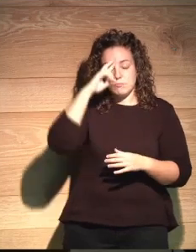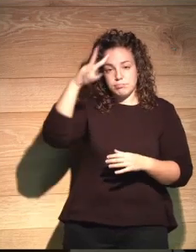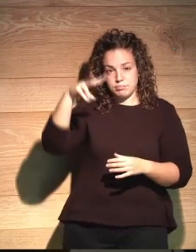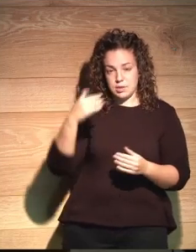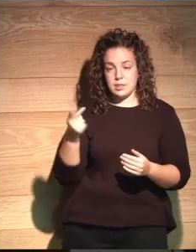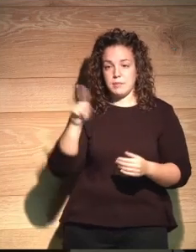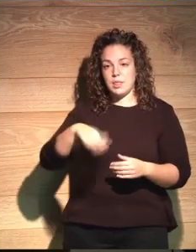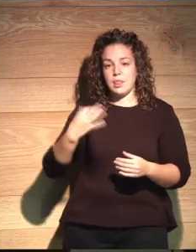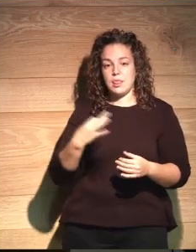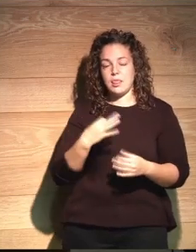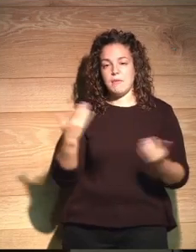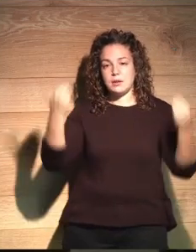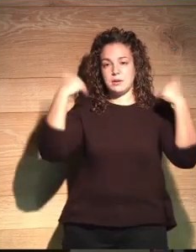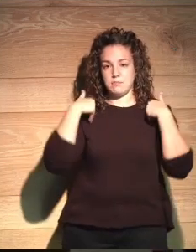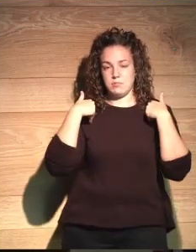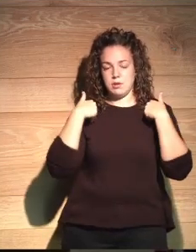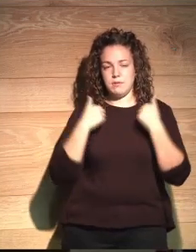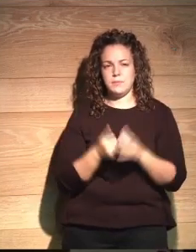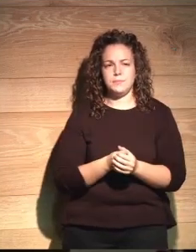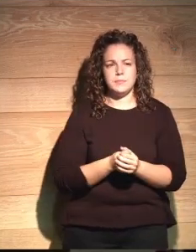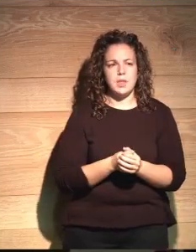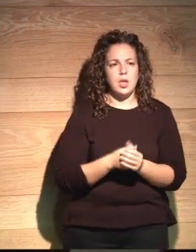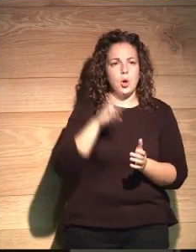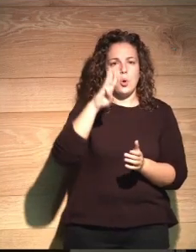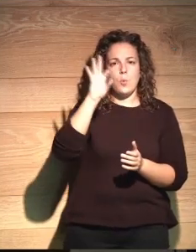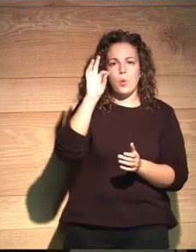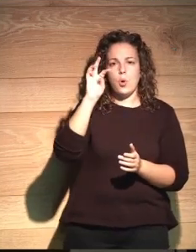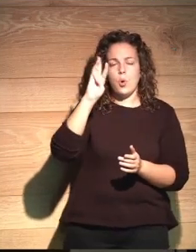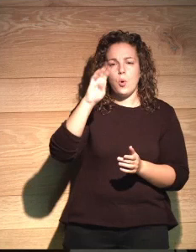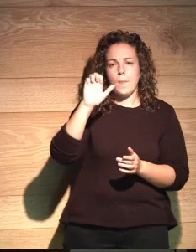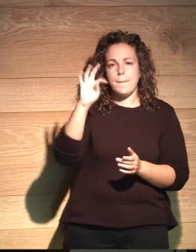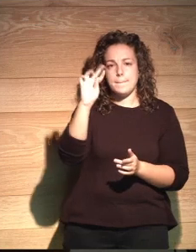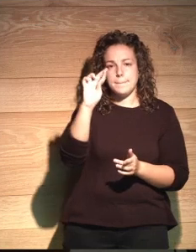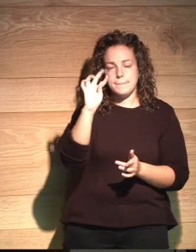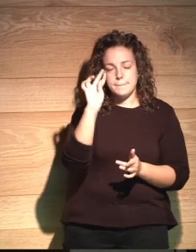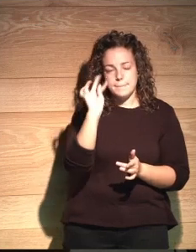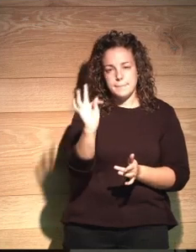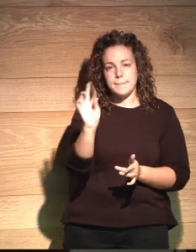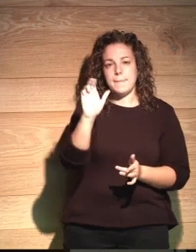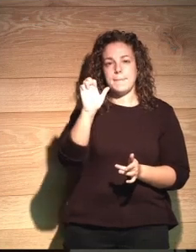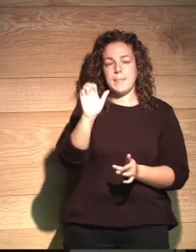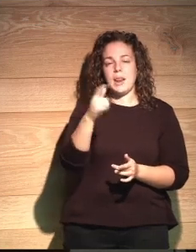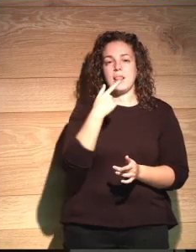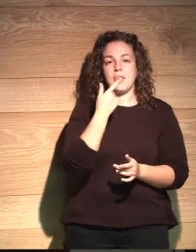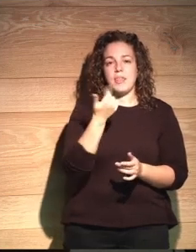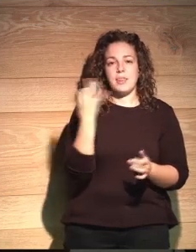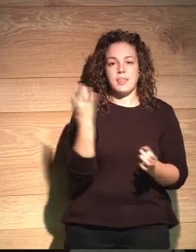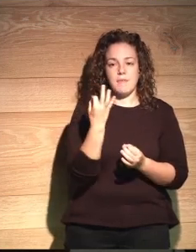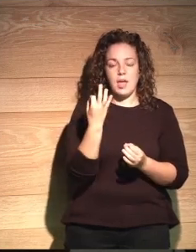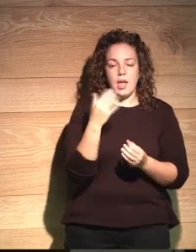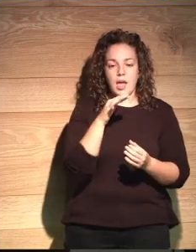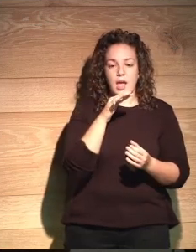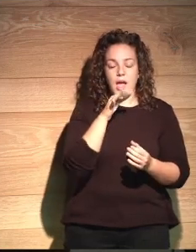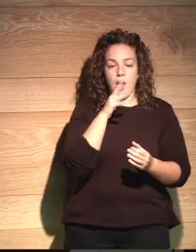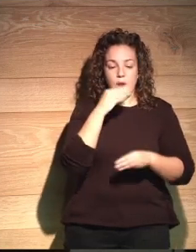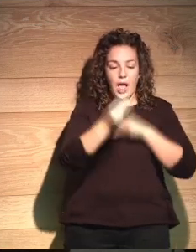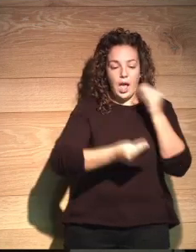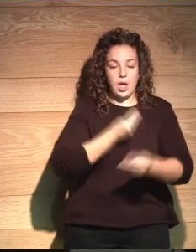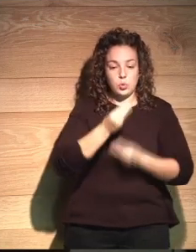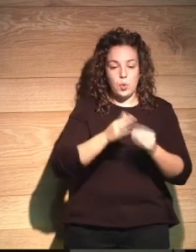this? As Popper says, we need to act on the present in order to transform it. And that's what we are passionate about. We're